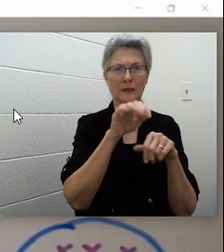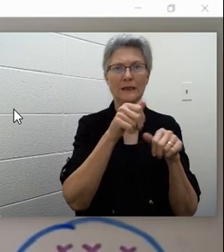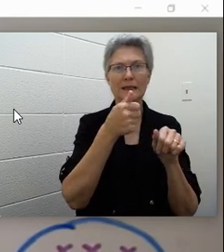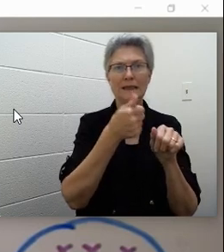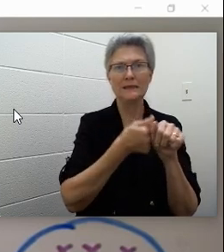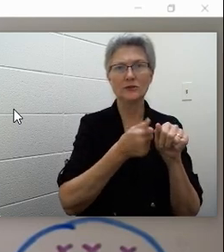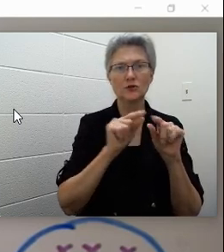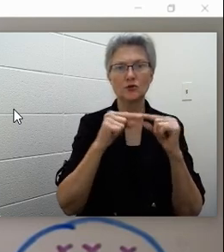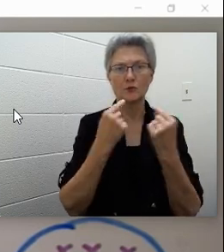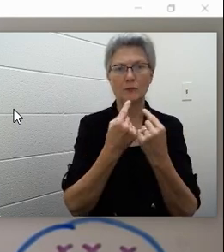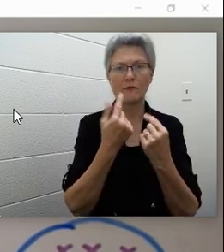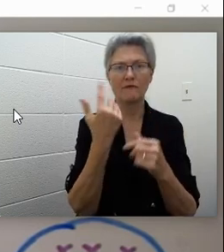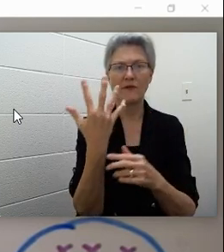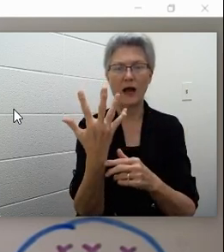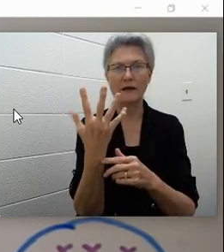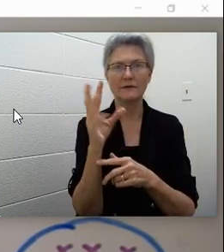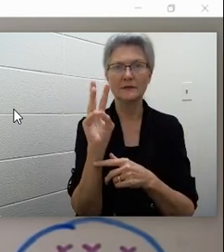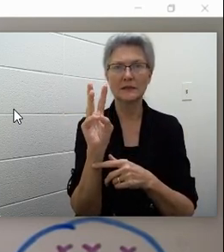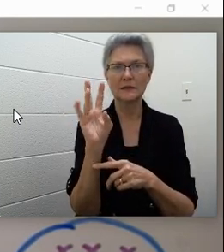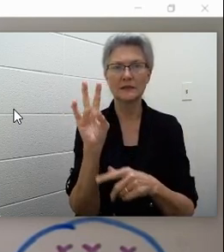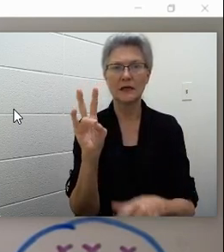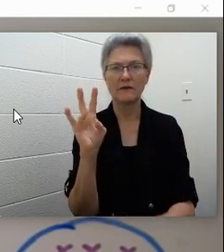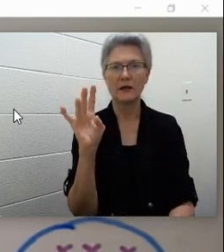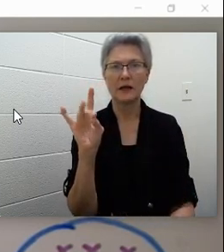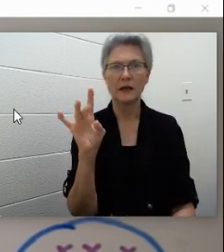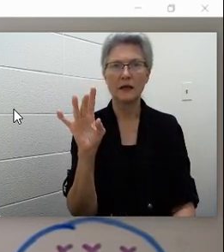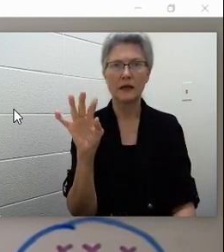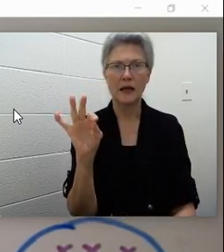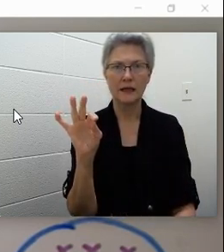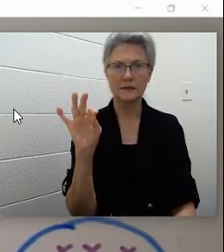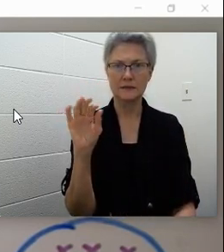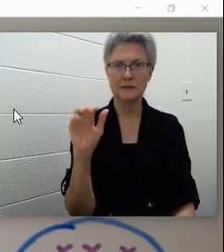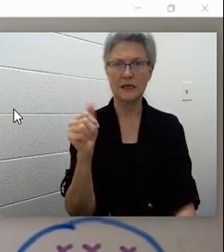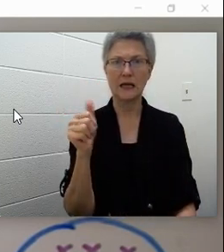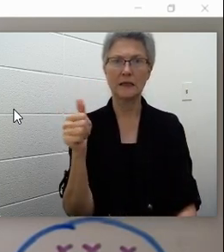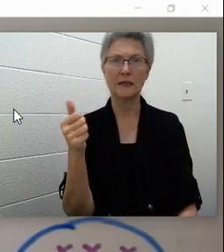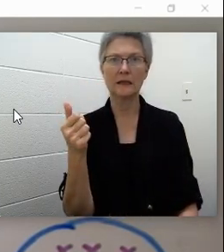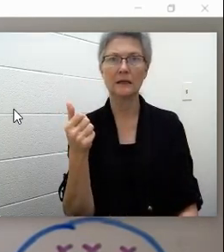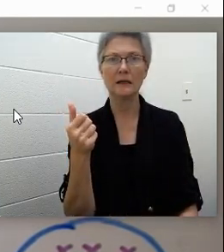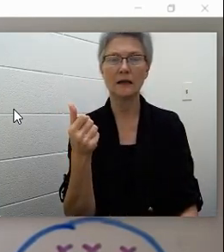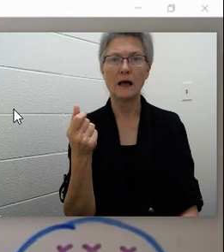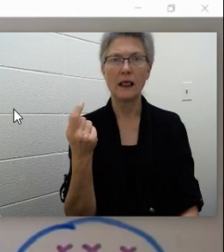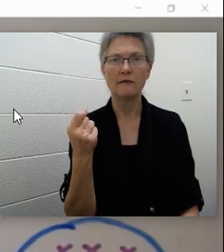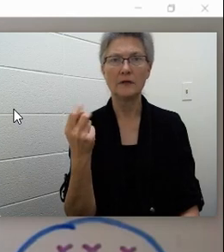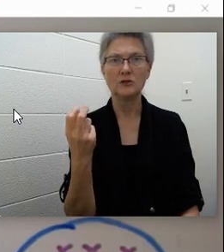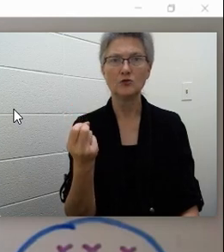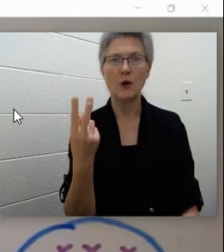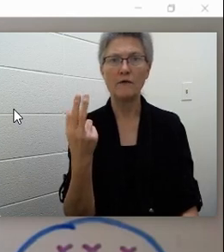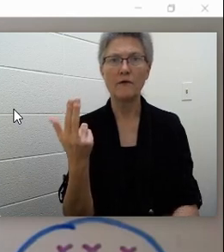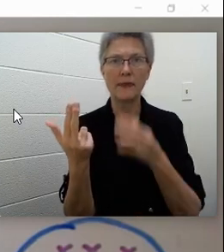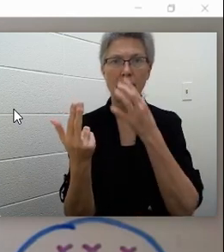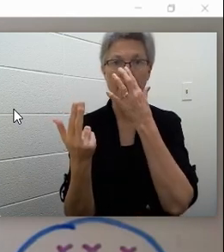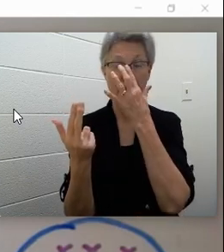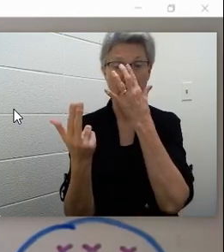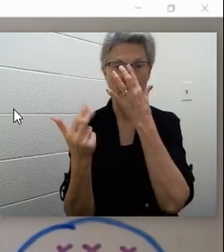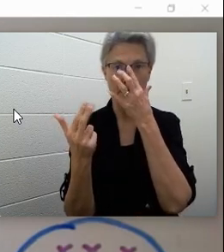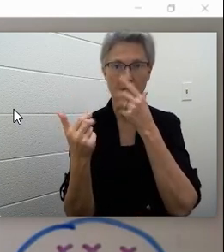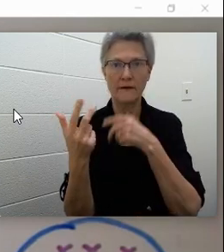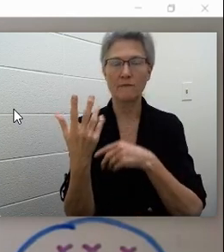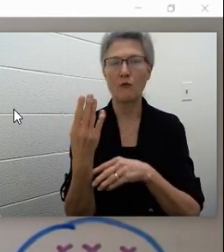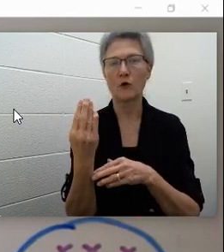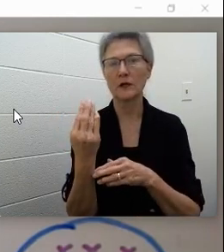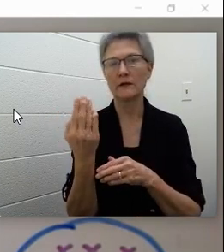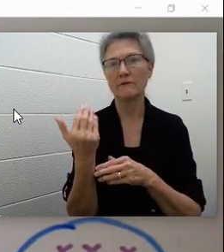So there's 5, 6, 7, 8, 9, 10, 11, 12,